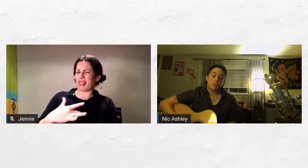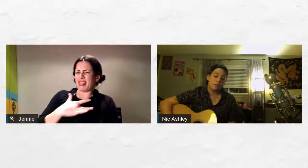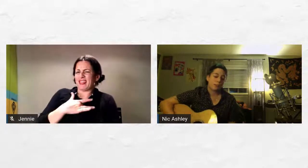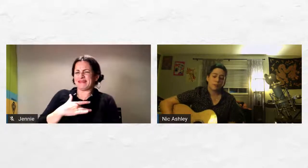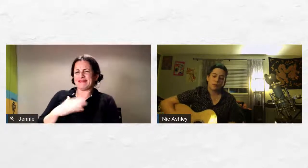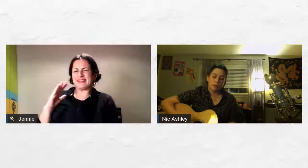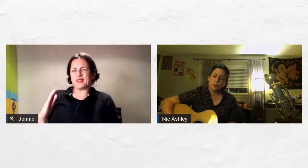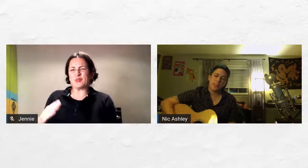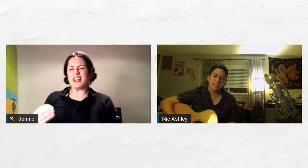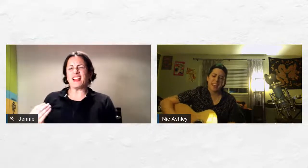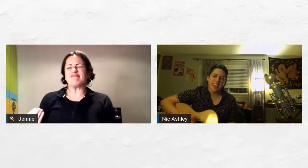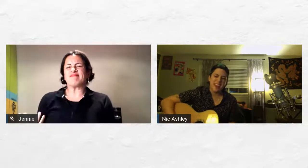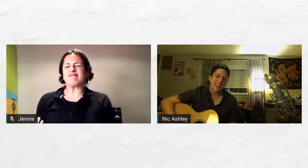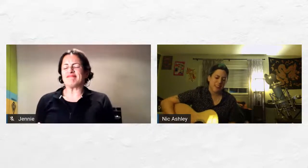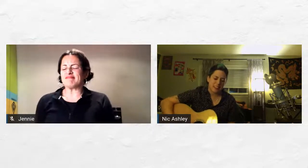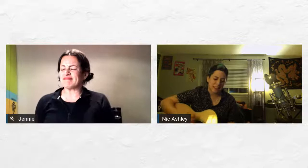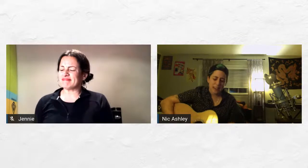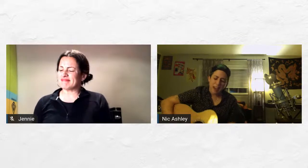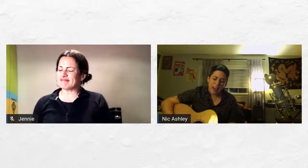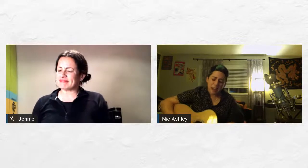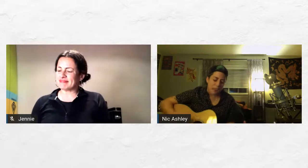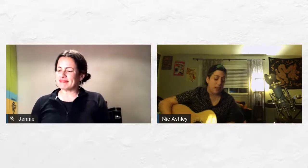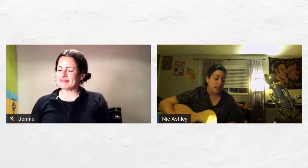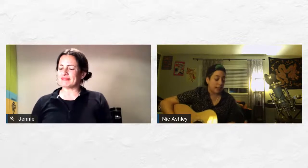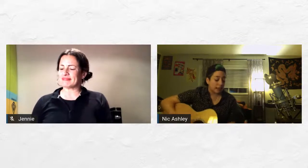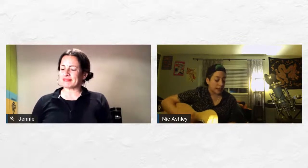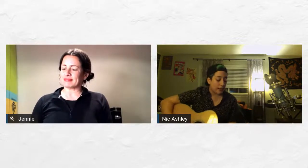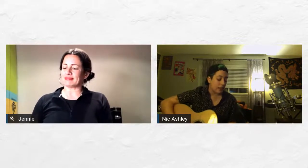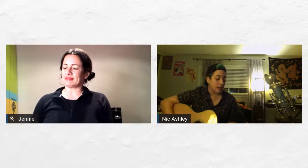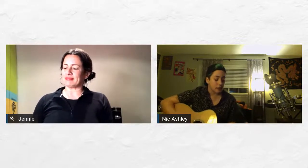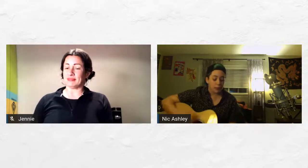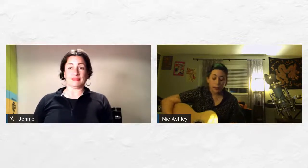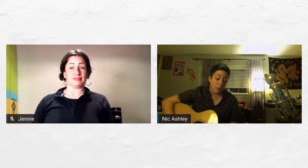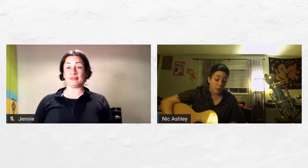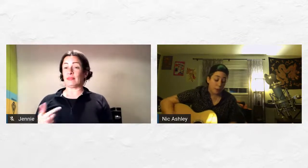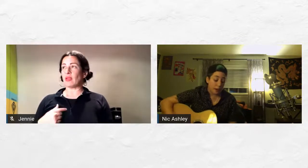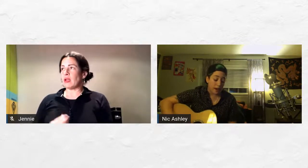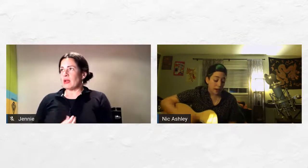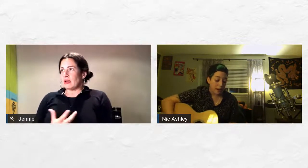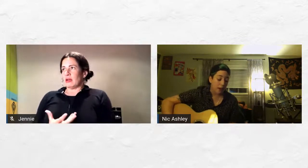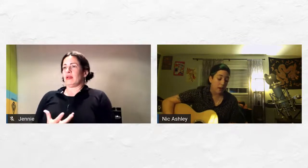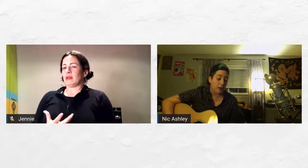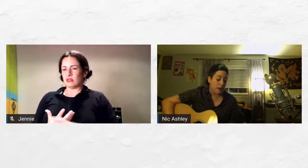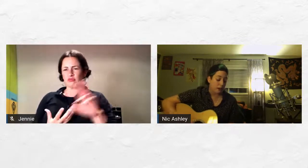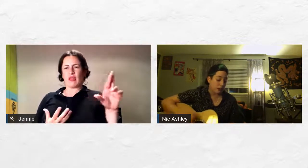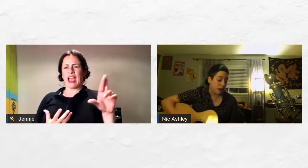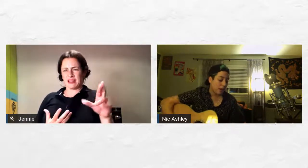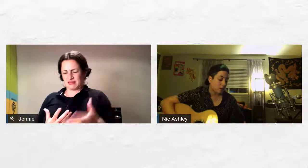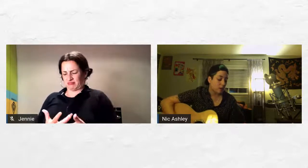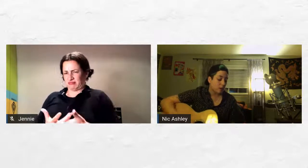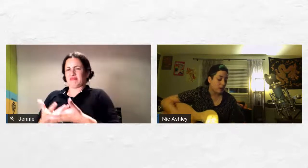because you know you can? I give you my heart,